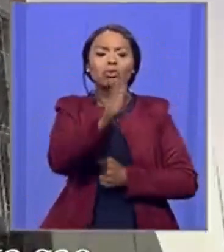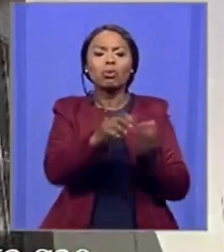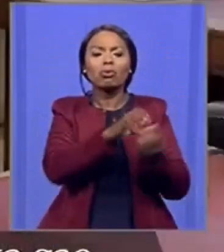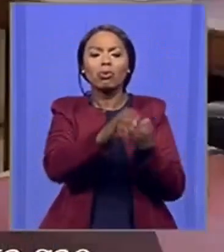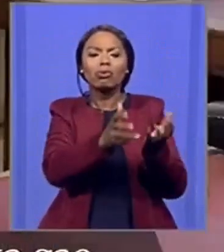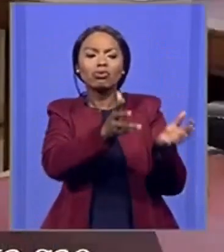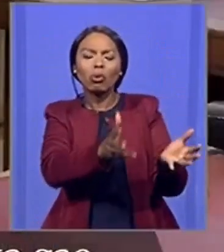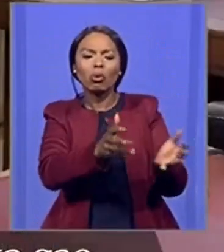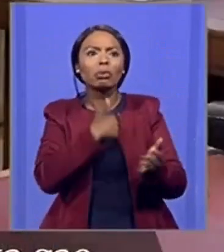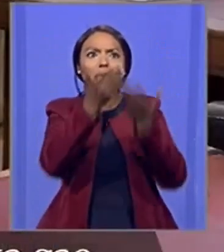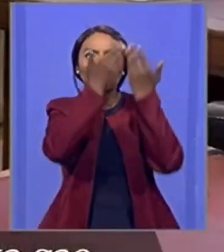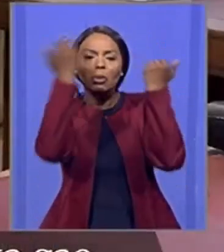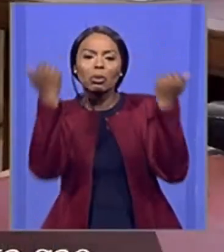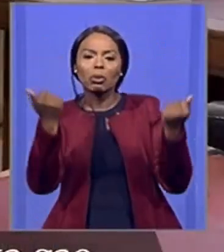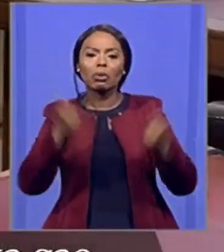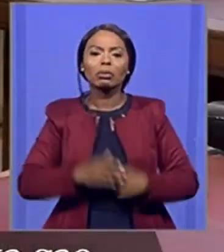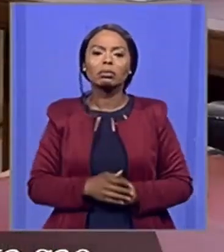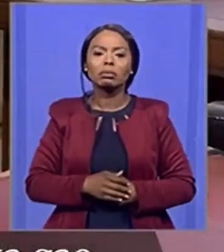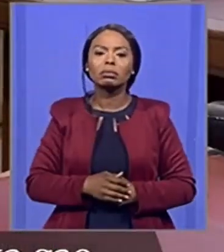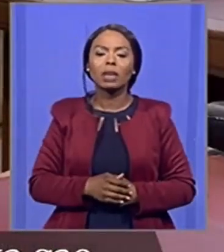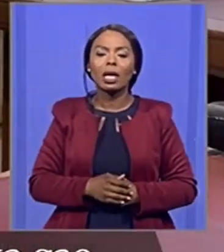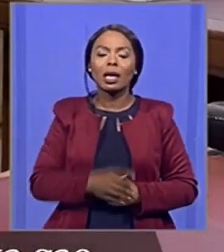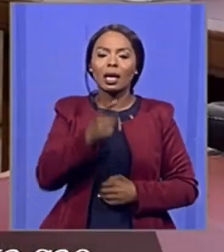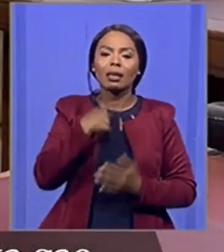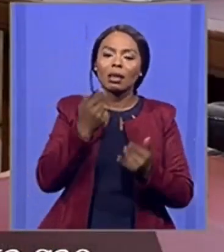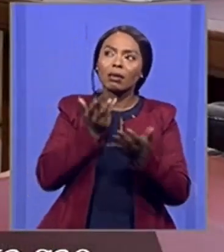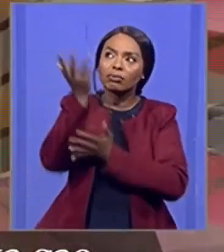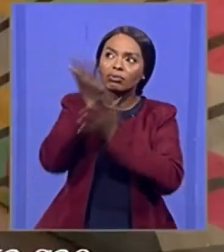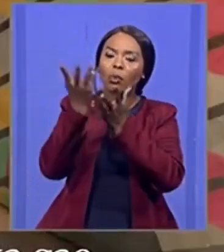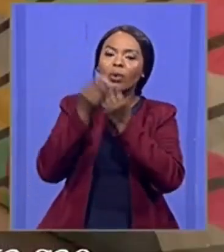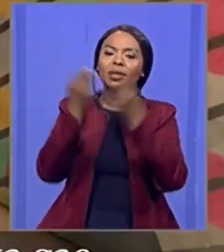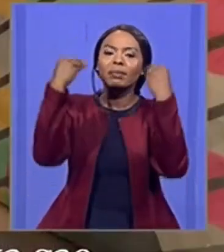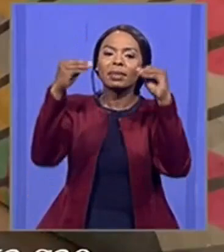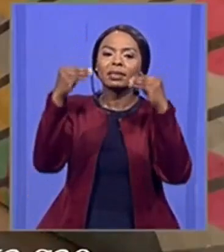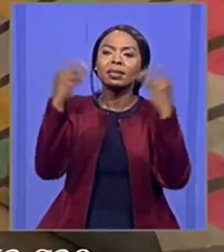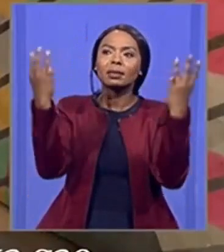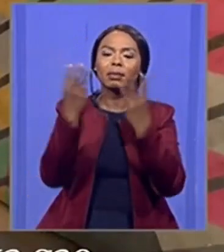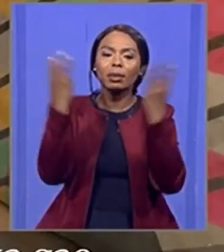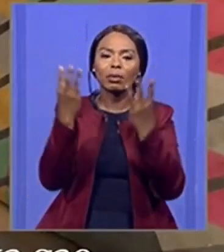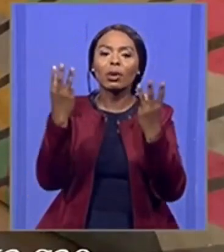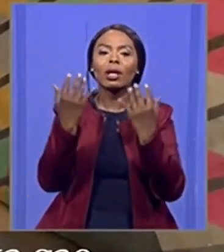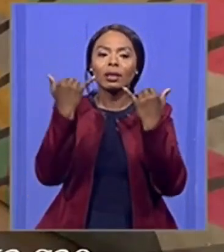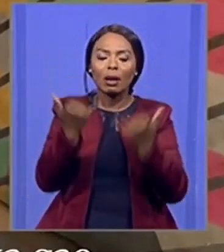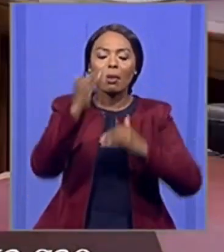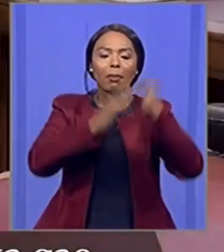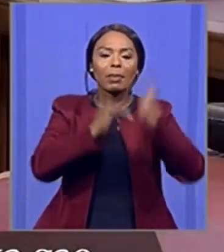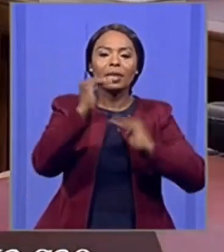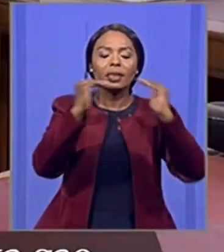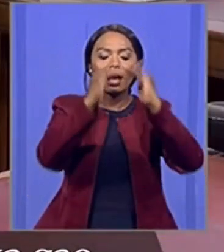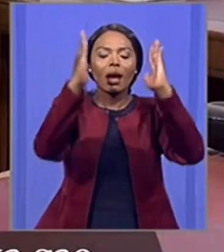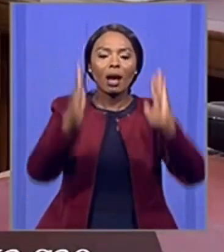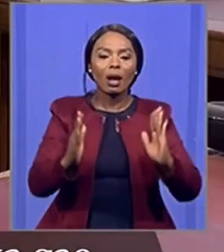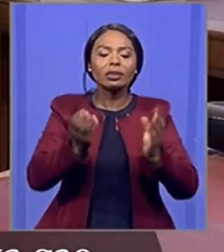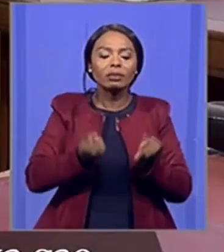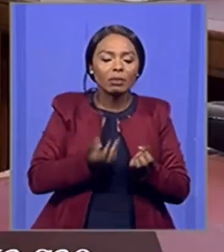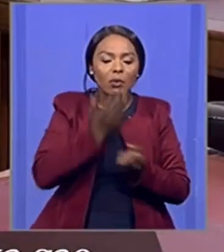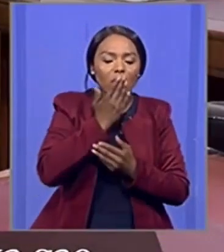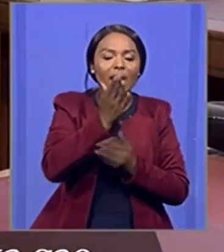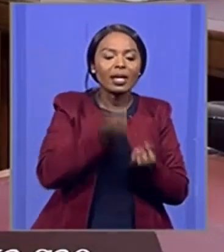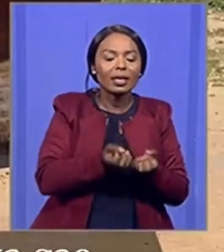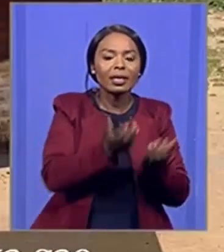sona. Re magato ka poledišano ya rena le boragwebo ile go agela bana ba ntlo ba be le lefelo le ba tla le